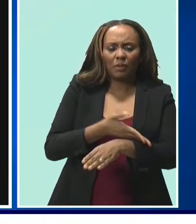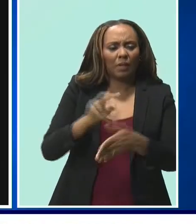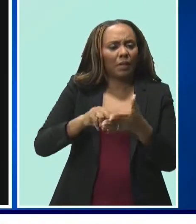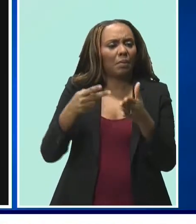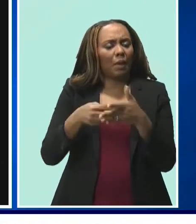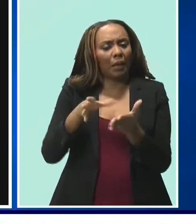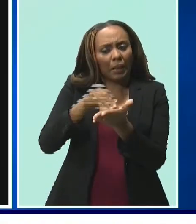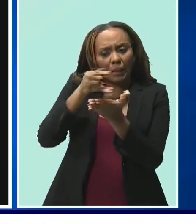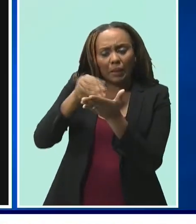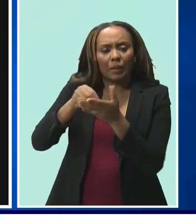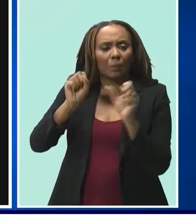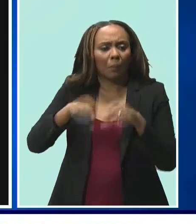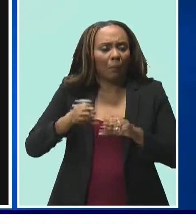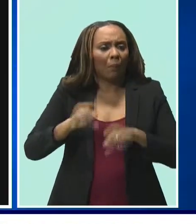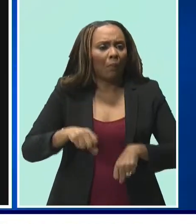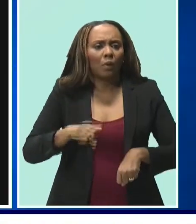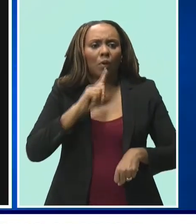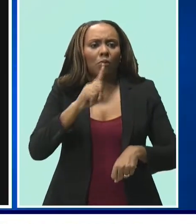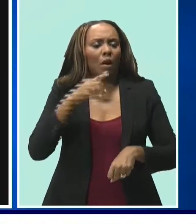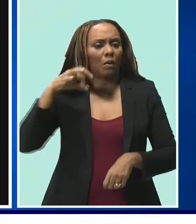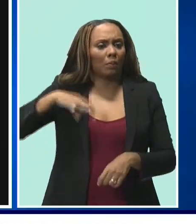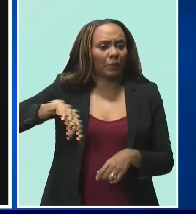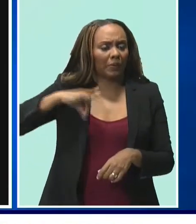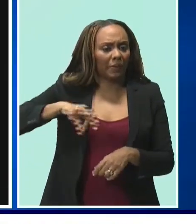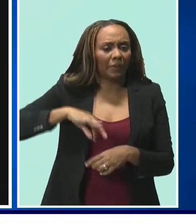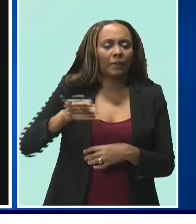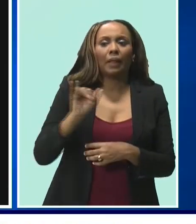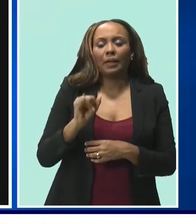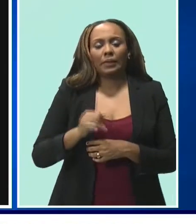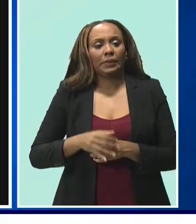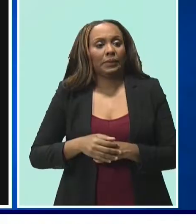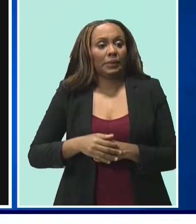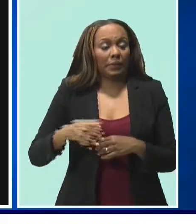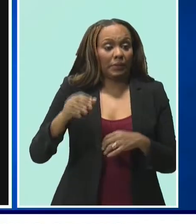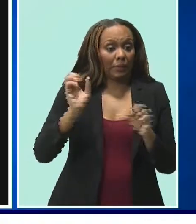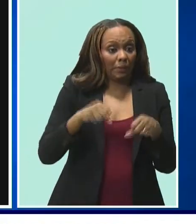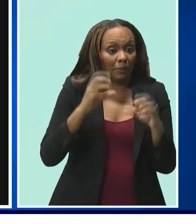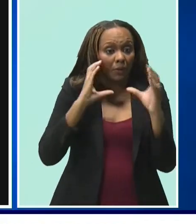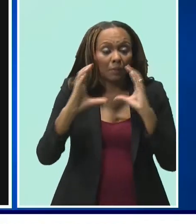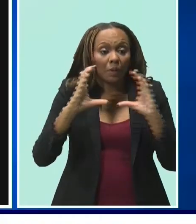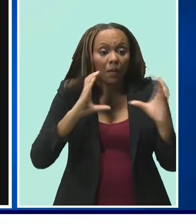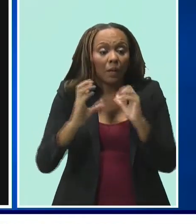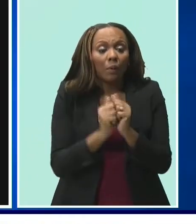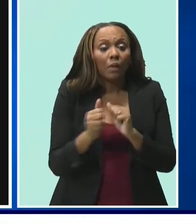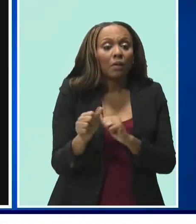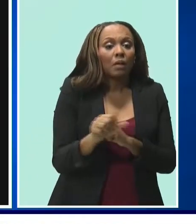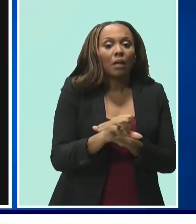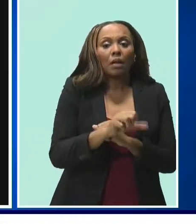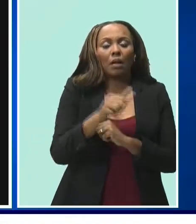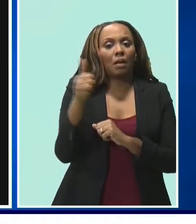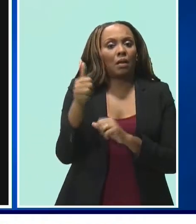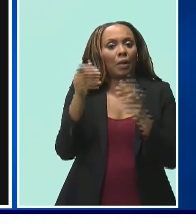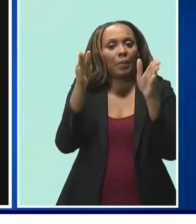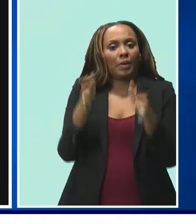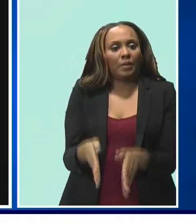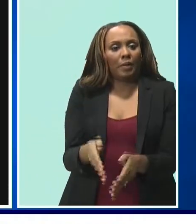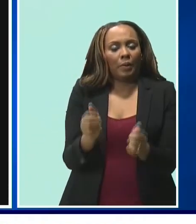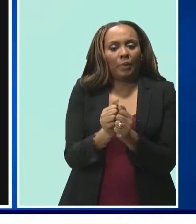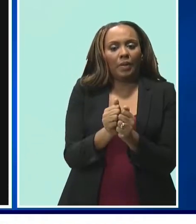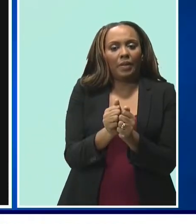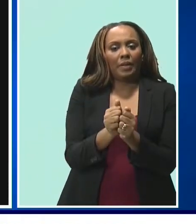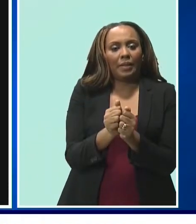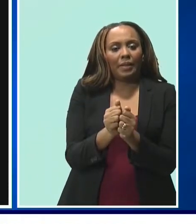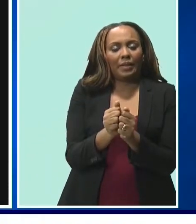potential, and provide numerous personal benefits, such as being able to communicate with someone in his or her language and